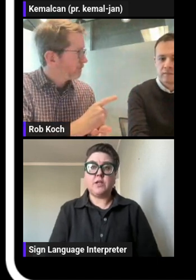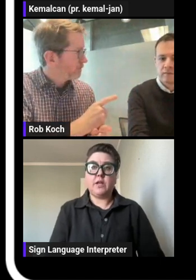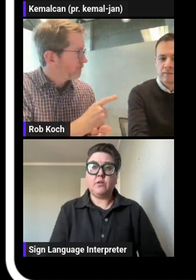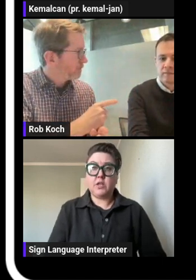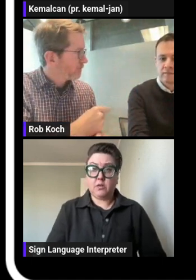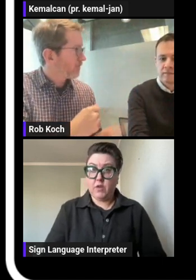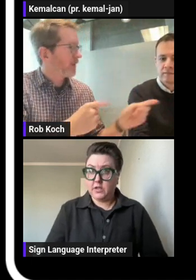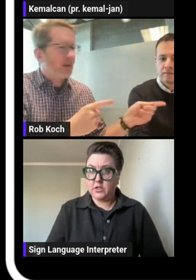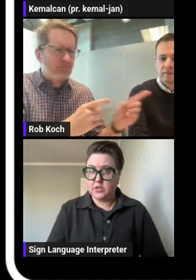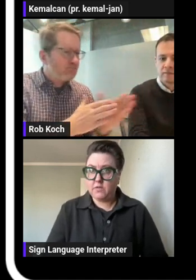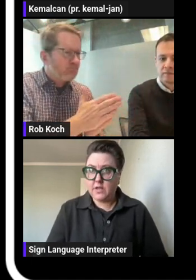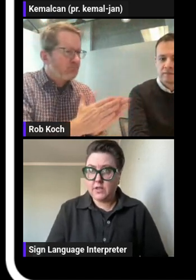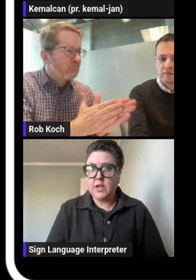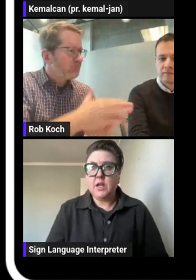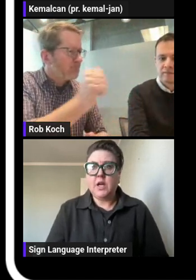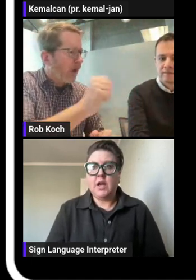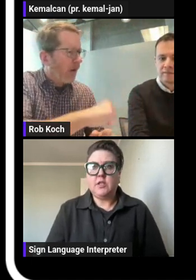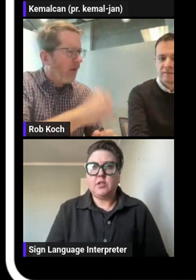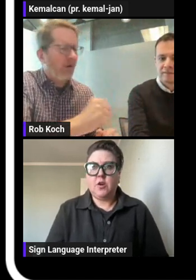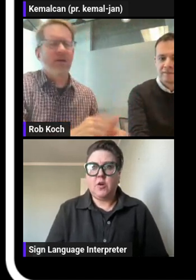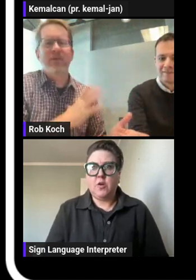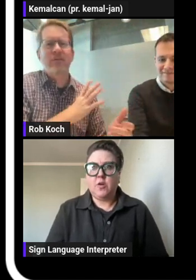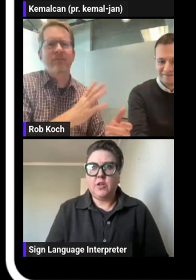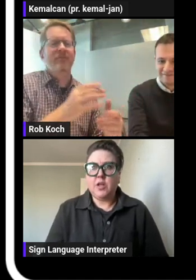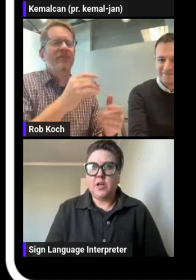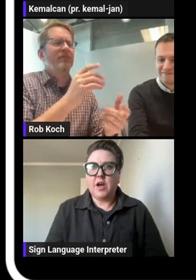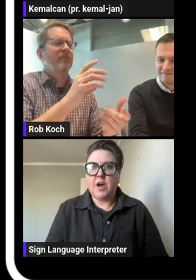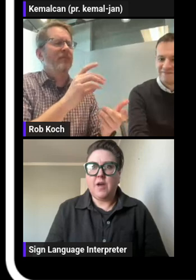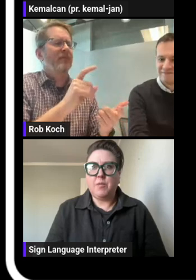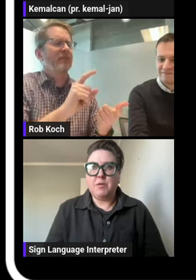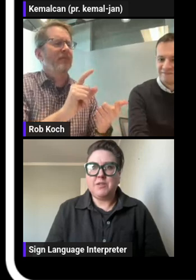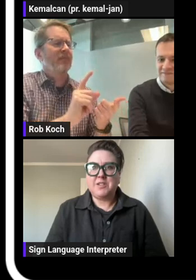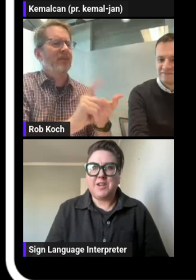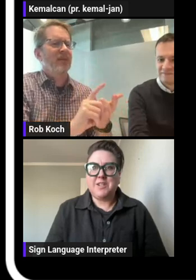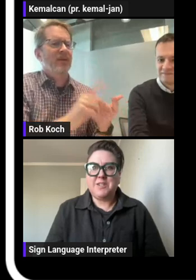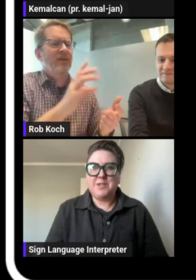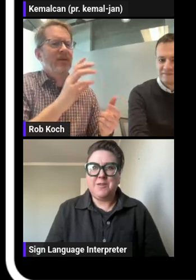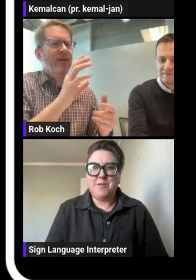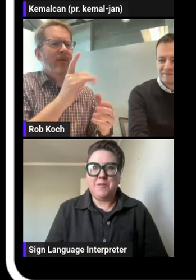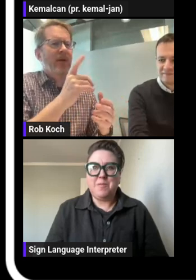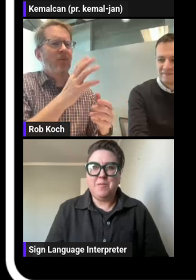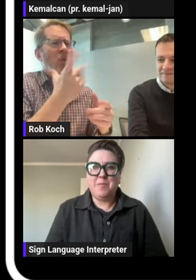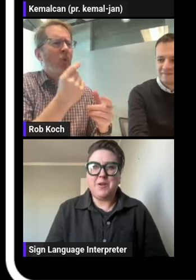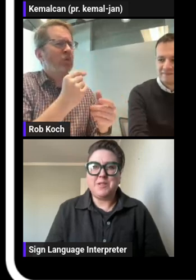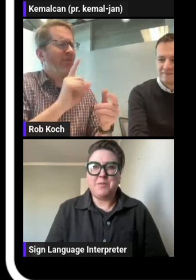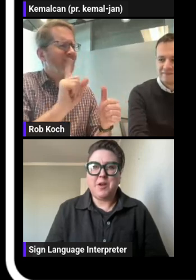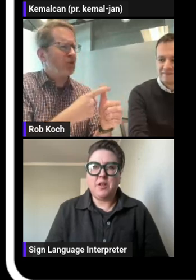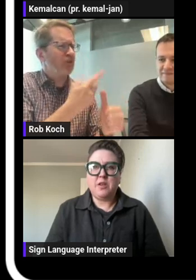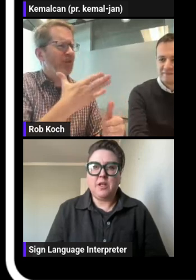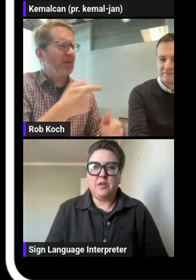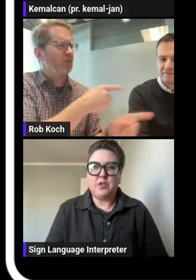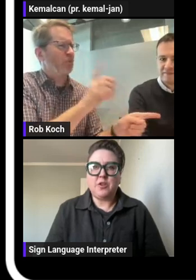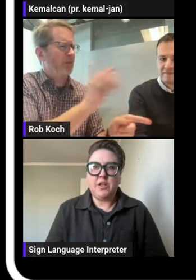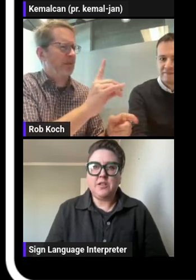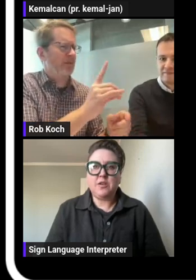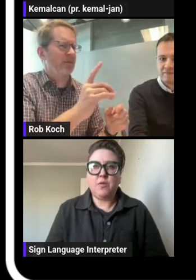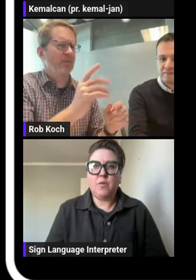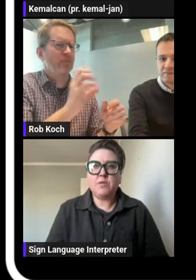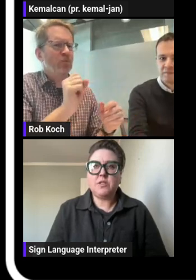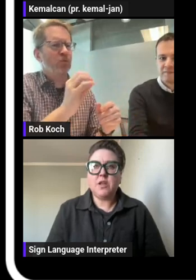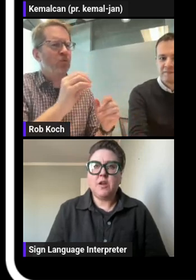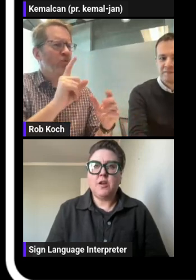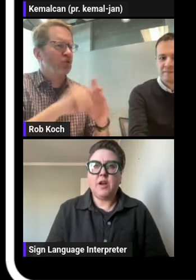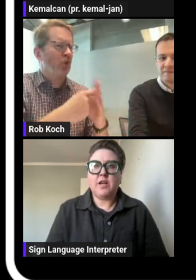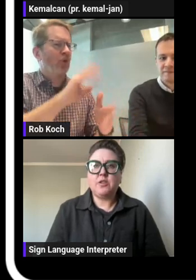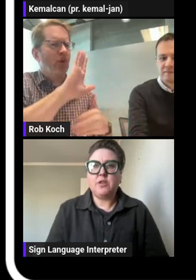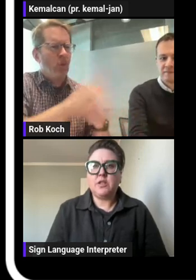wanted to do sign language recognition, right? And so everybody was excited to participate in the journey.